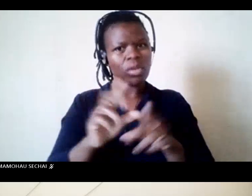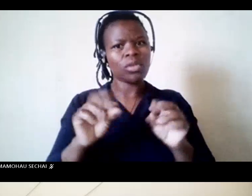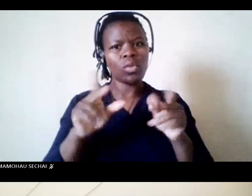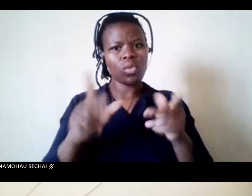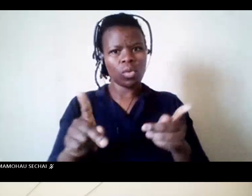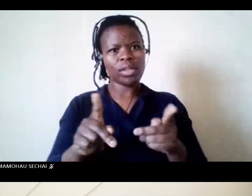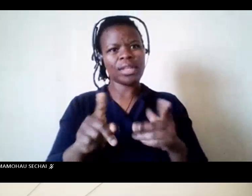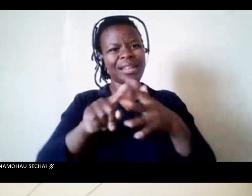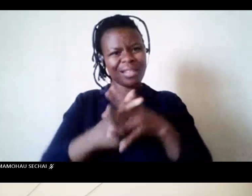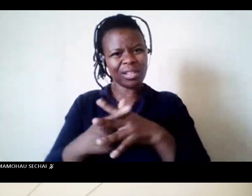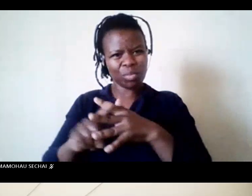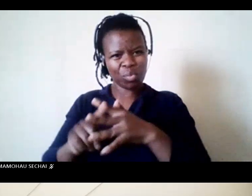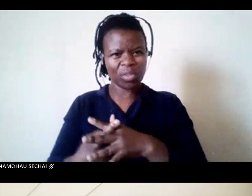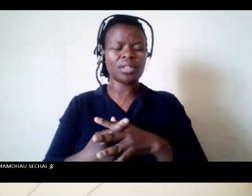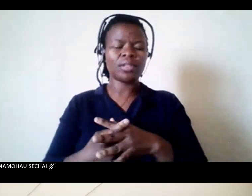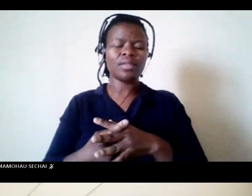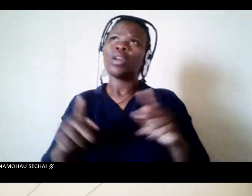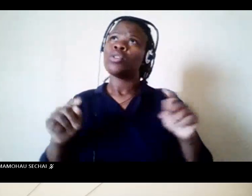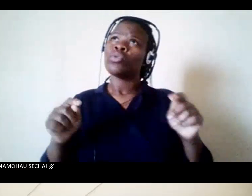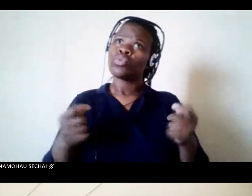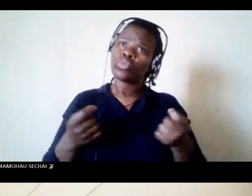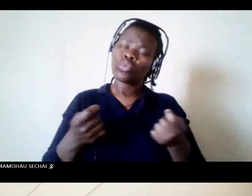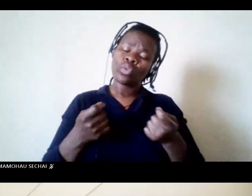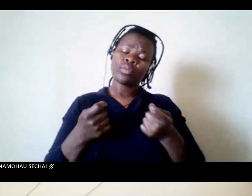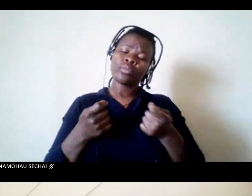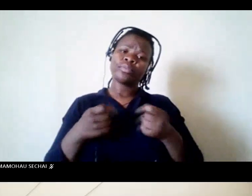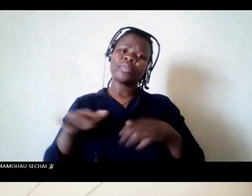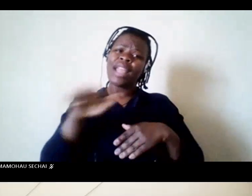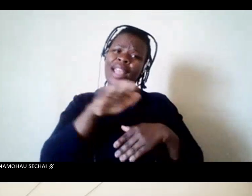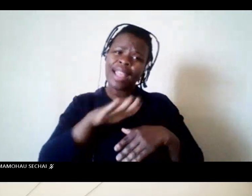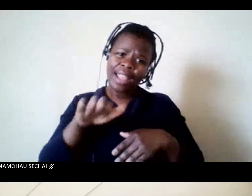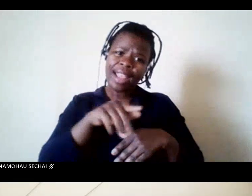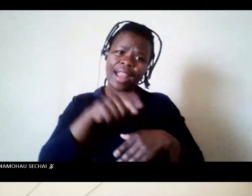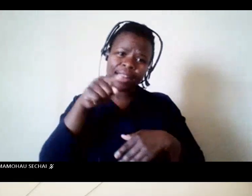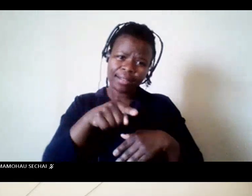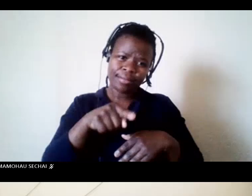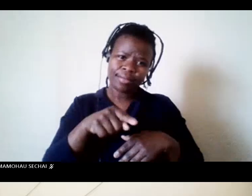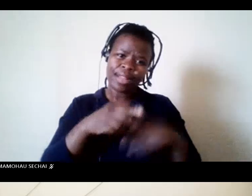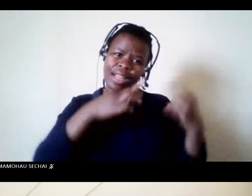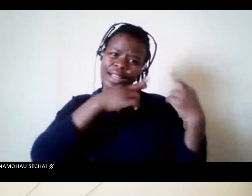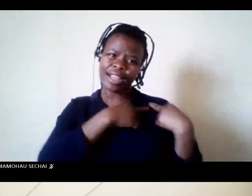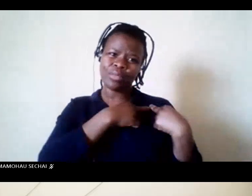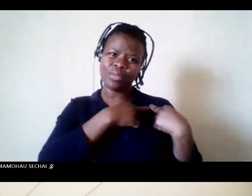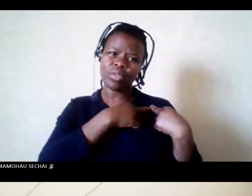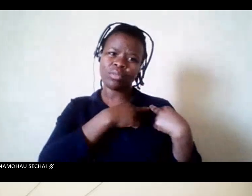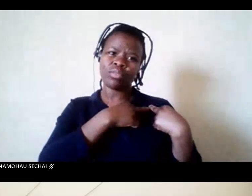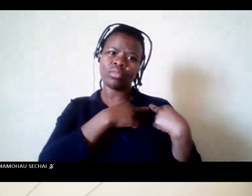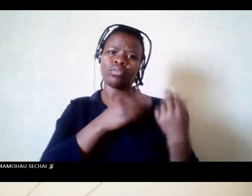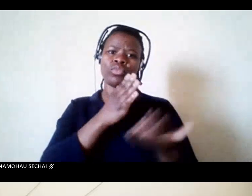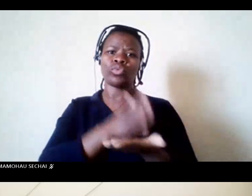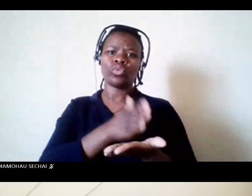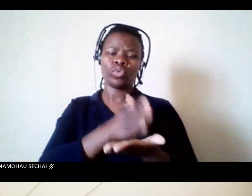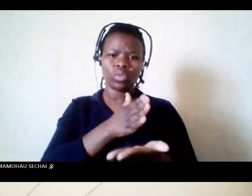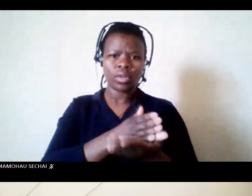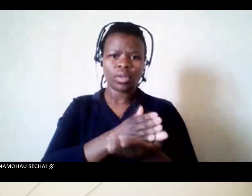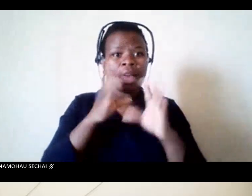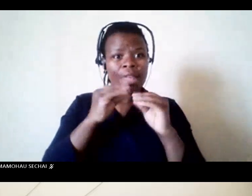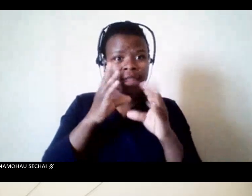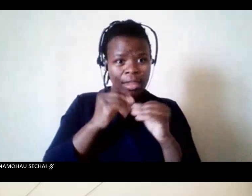responsiveness, right? And the area around responsibility is I'm speaking from